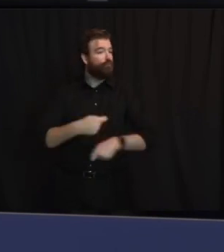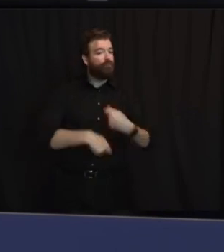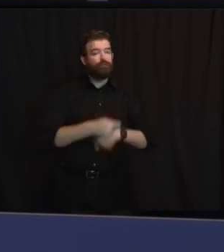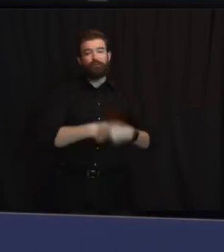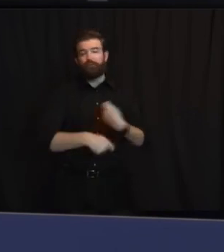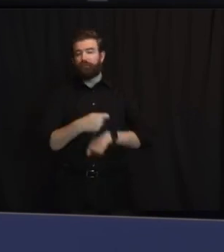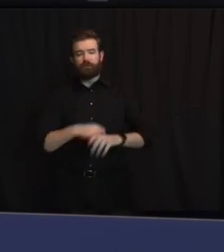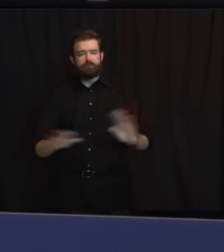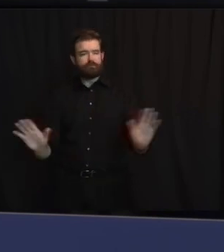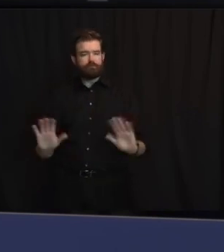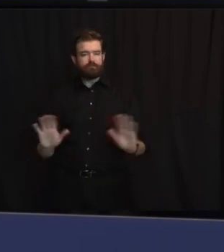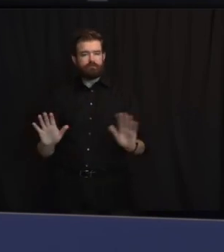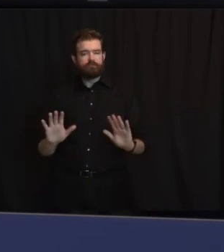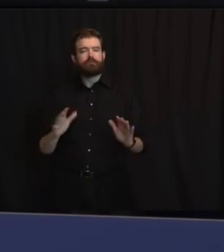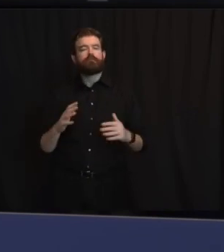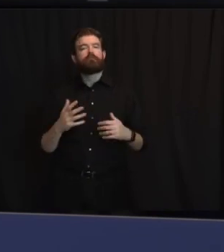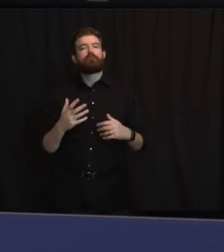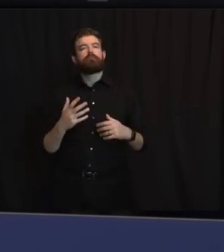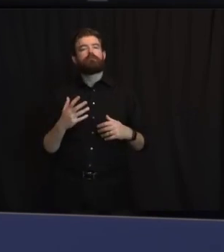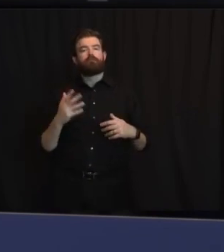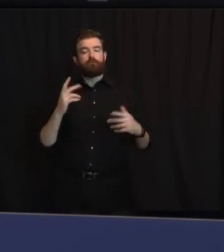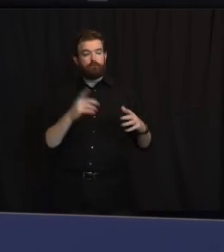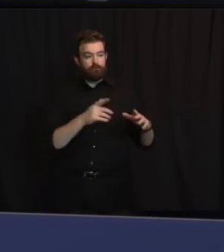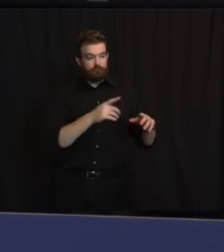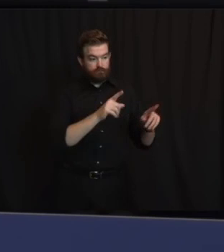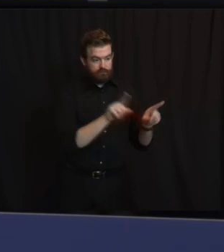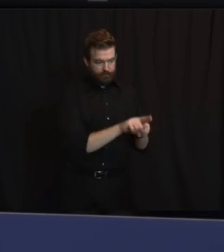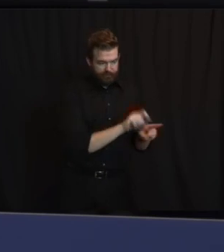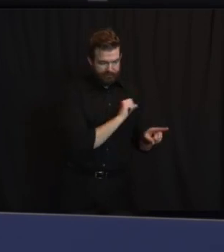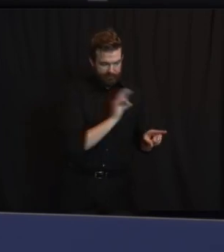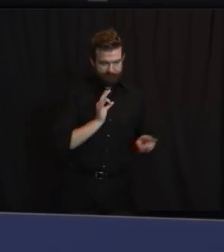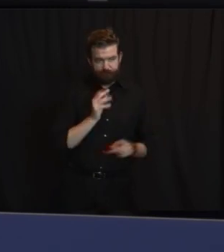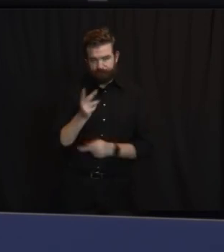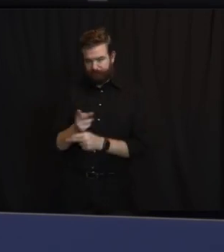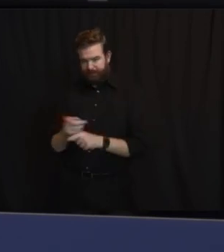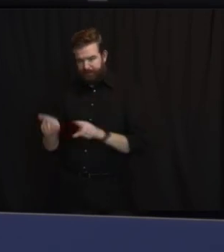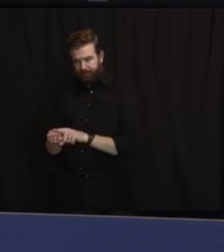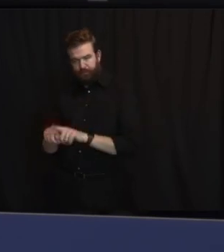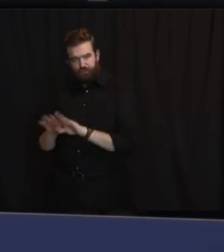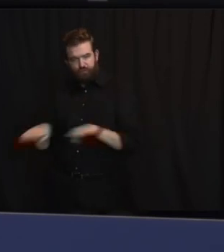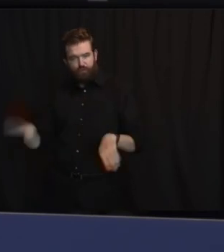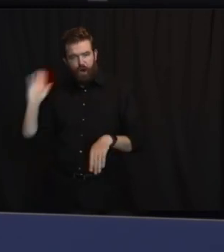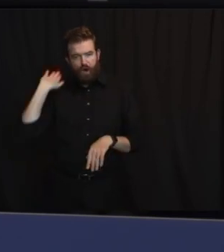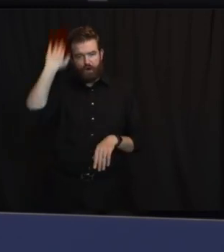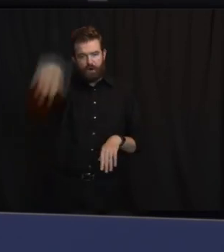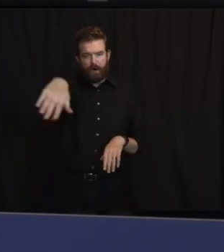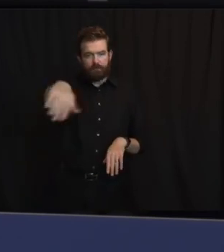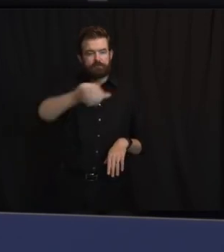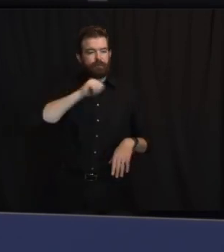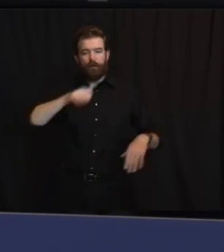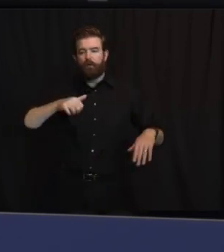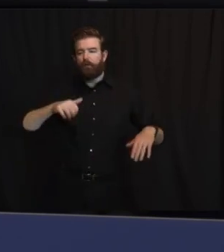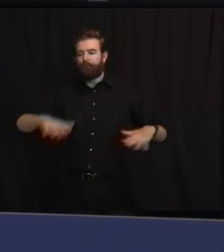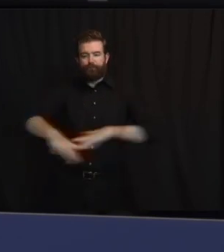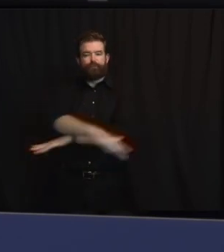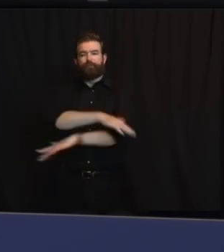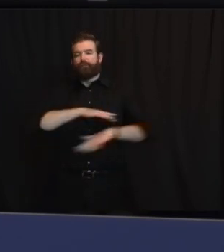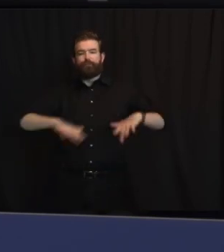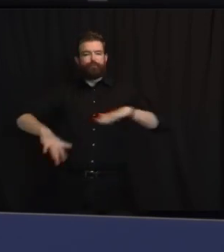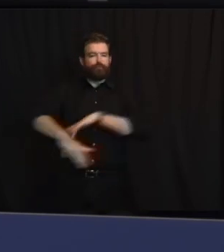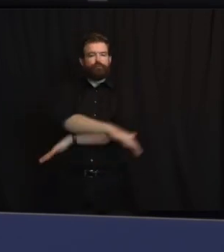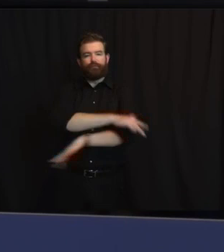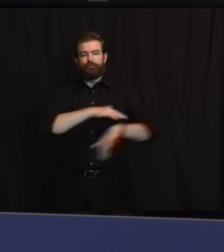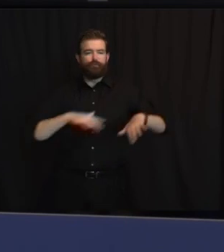should stagger arrivals and drop-off locations by cohorts to limit contact. Mealtime should also be staggered to ensure